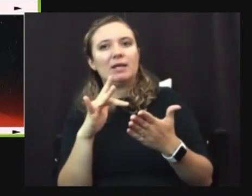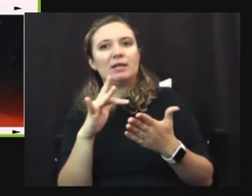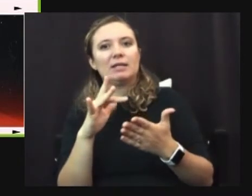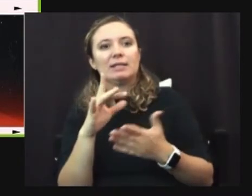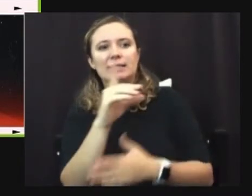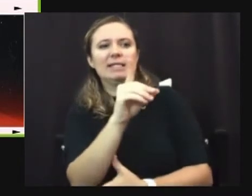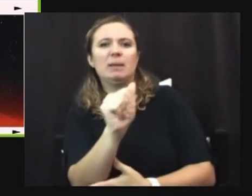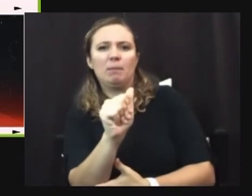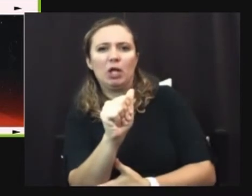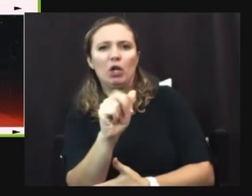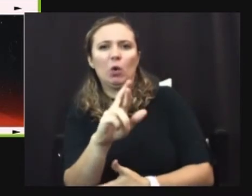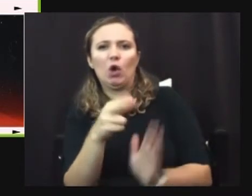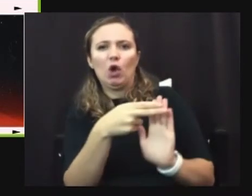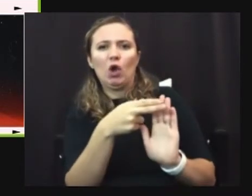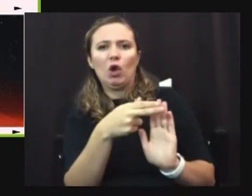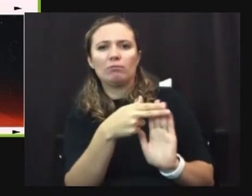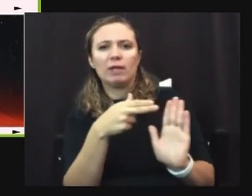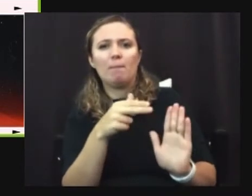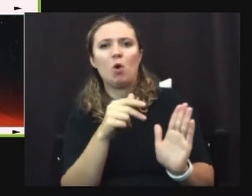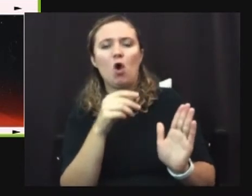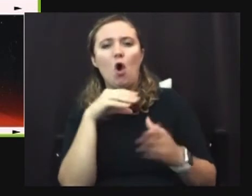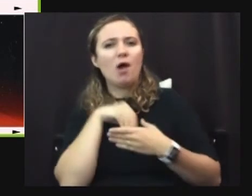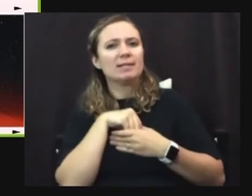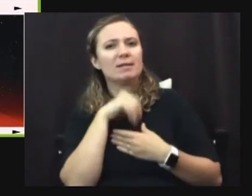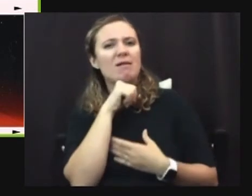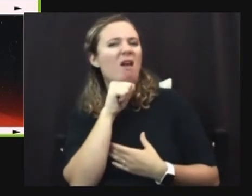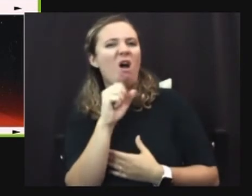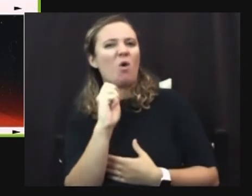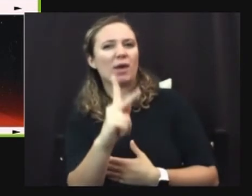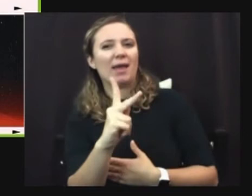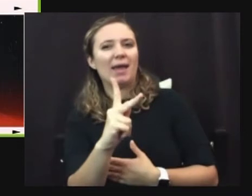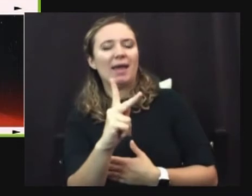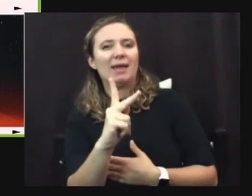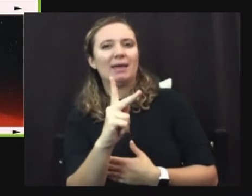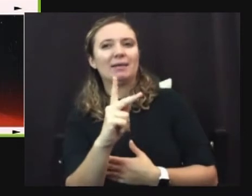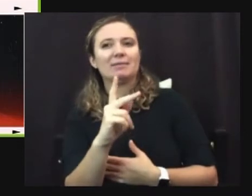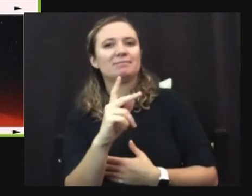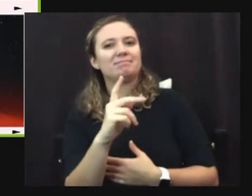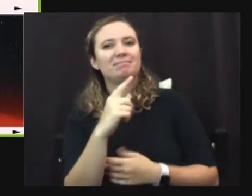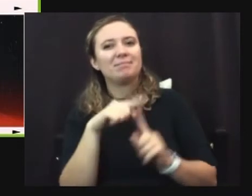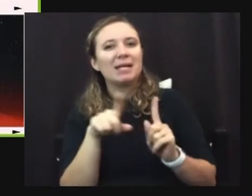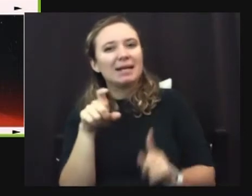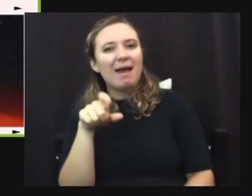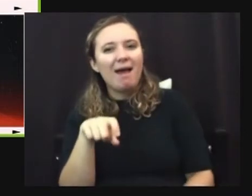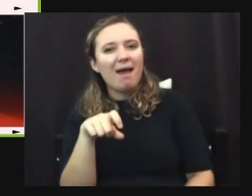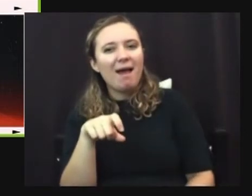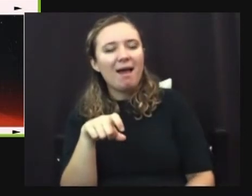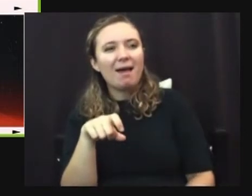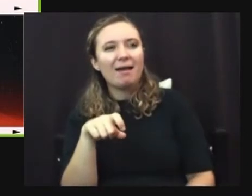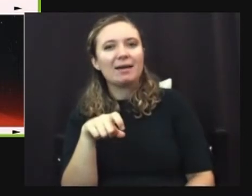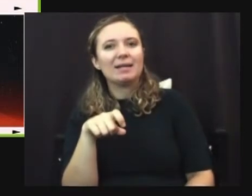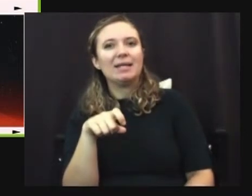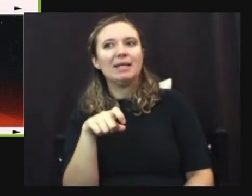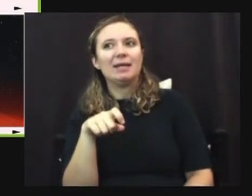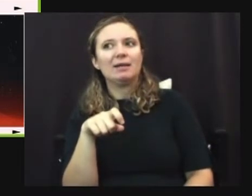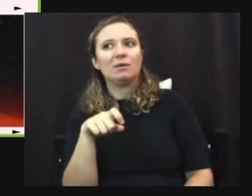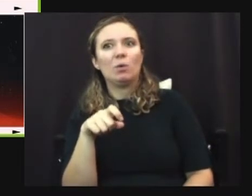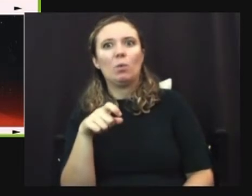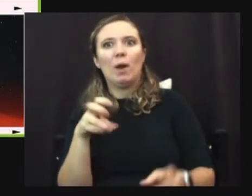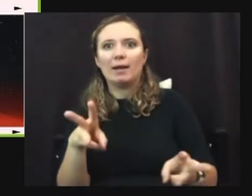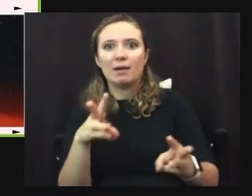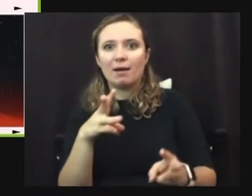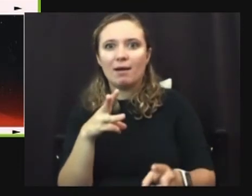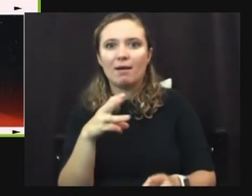isn't okay, and so they're giving you a way out of it when you don't need one. And also, no, not everyone